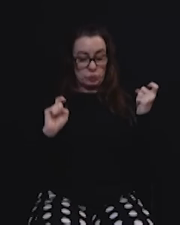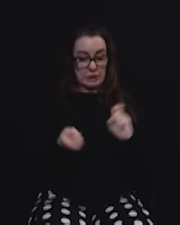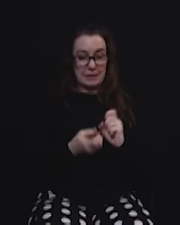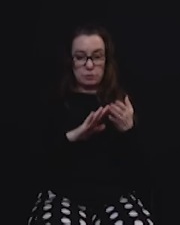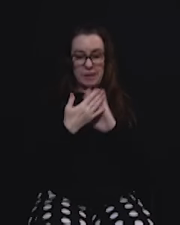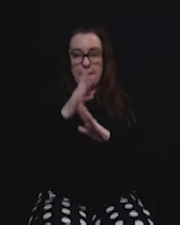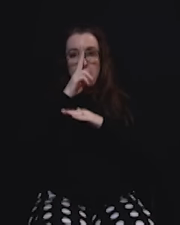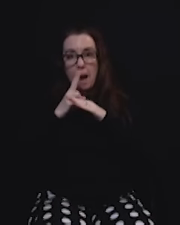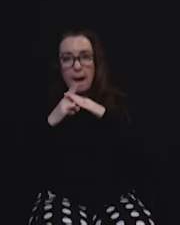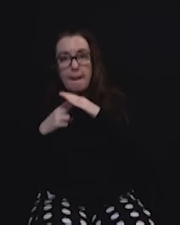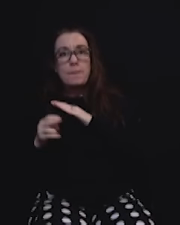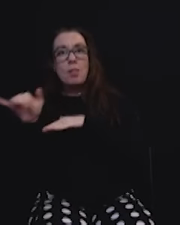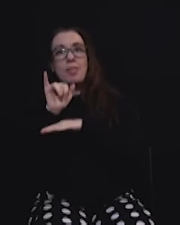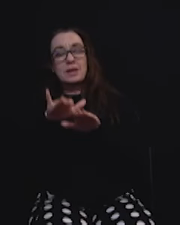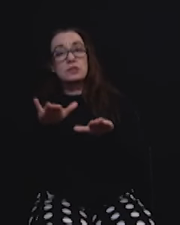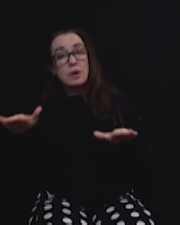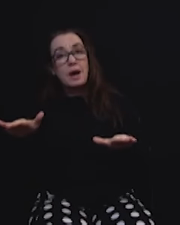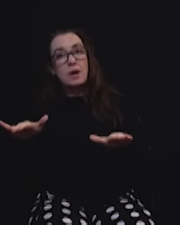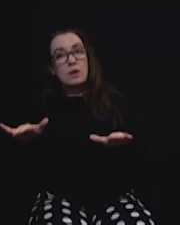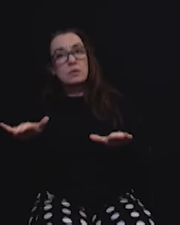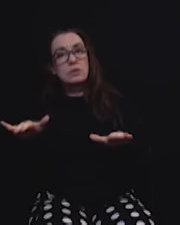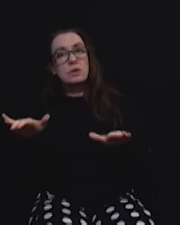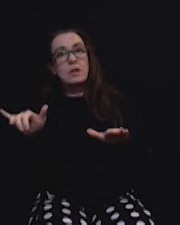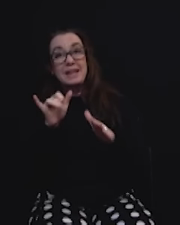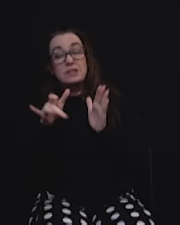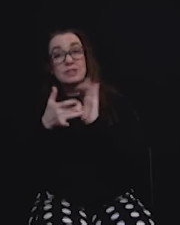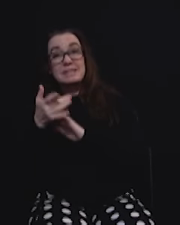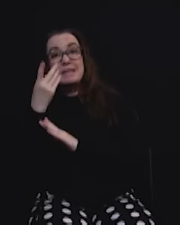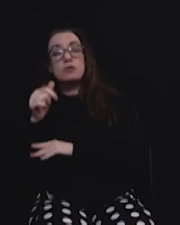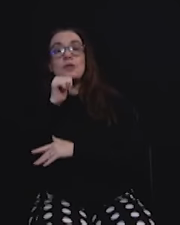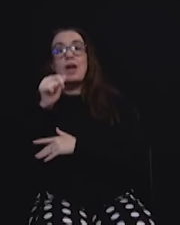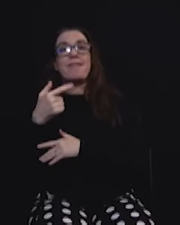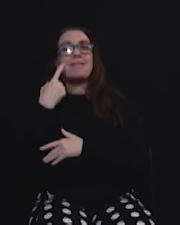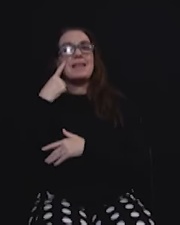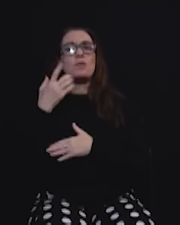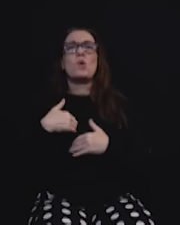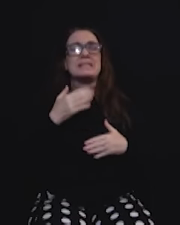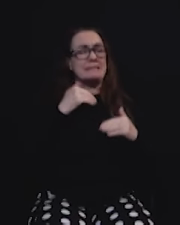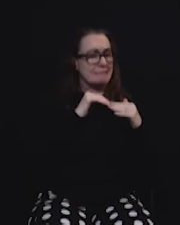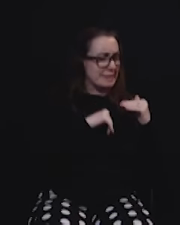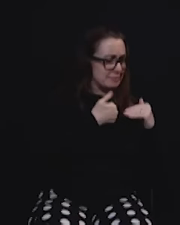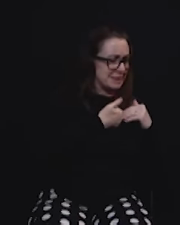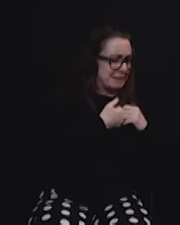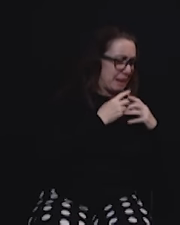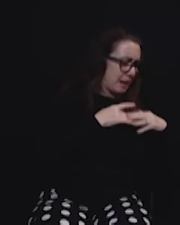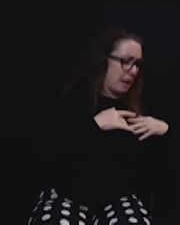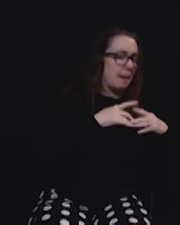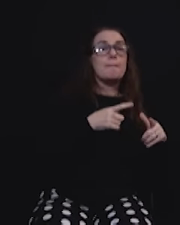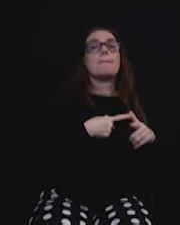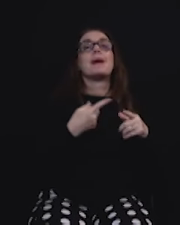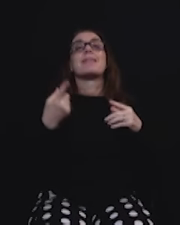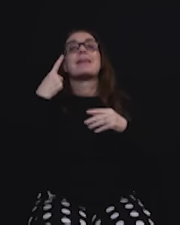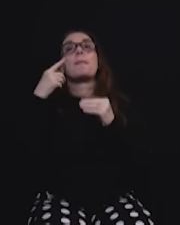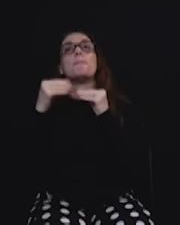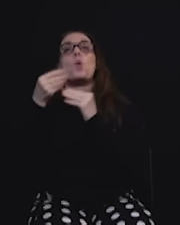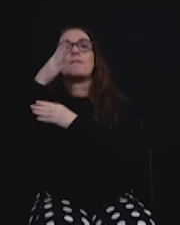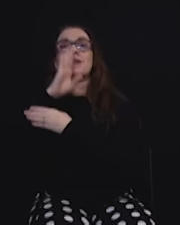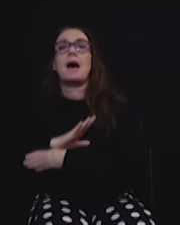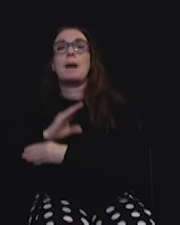humble as a child, as Jesus says, you are not thinking less of yourself. You're thinking more of God and more of who you are